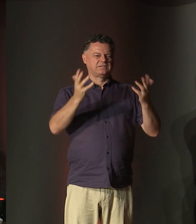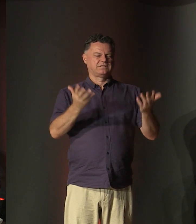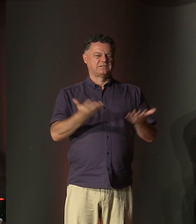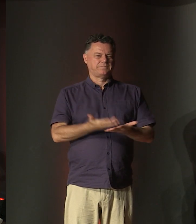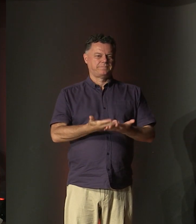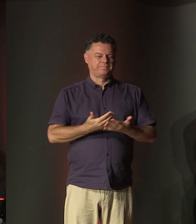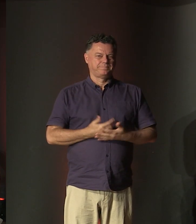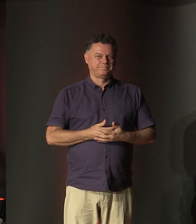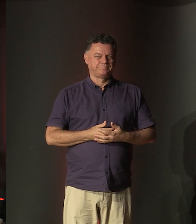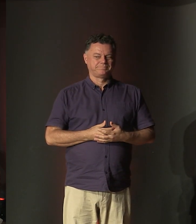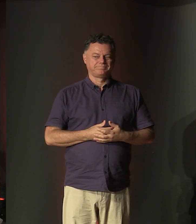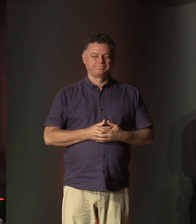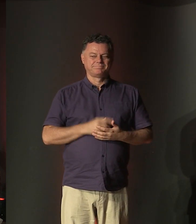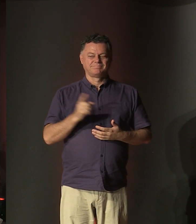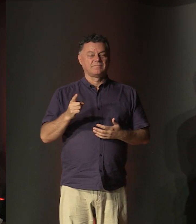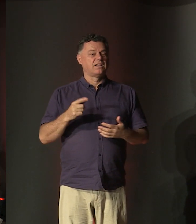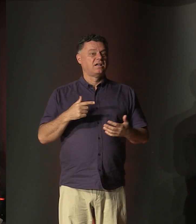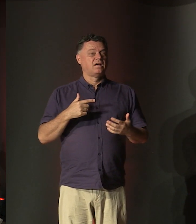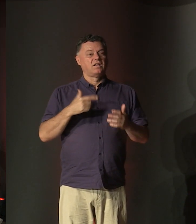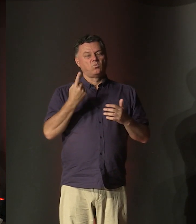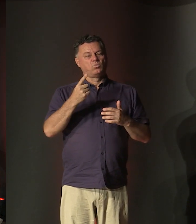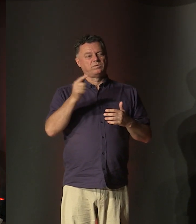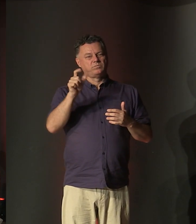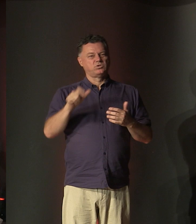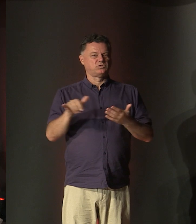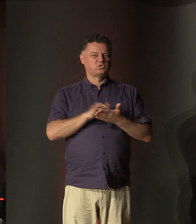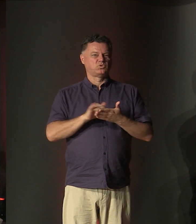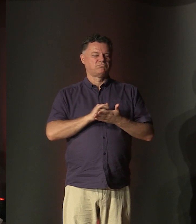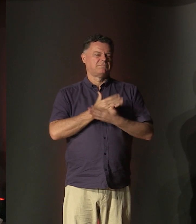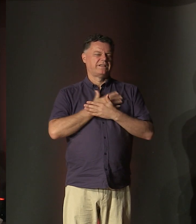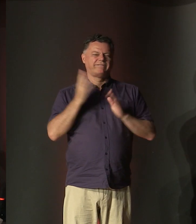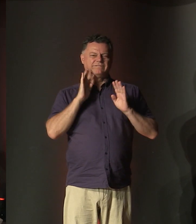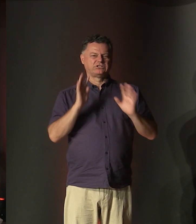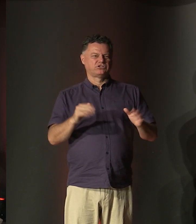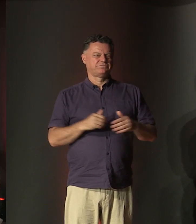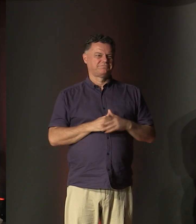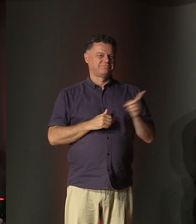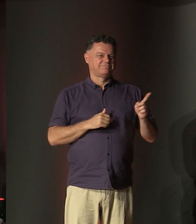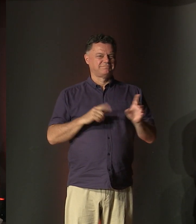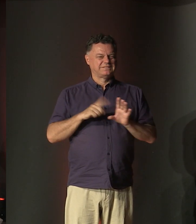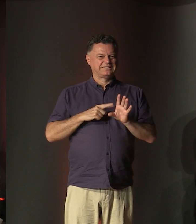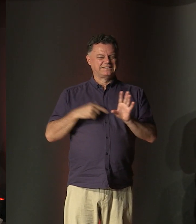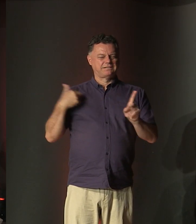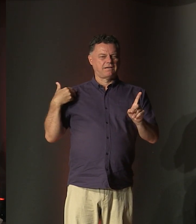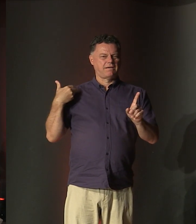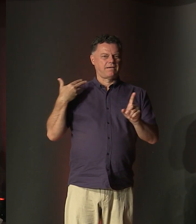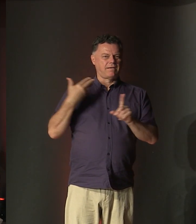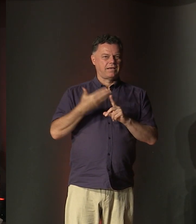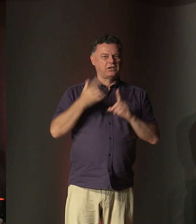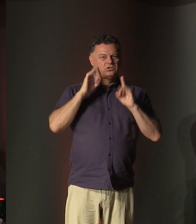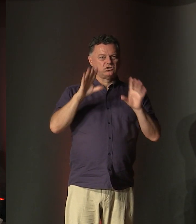A lifelong fashionista in New York finds a whole new generation to inspire